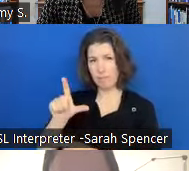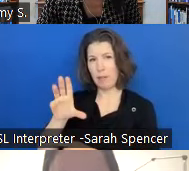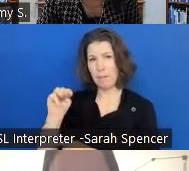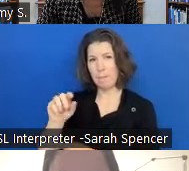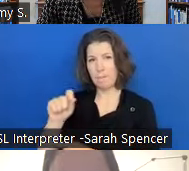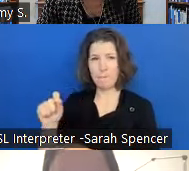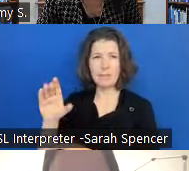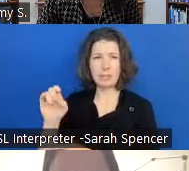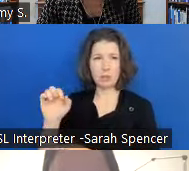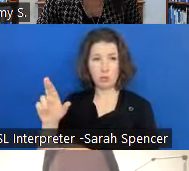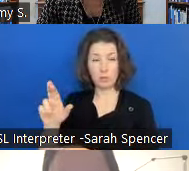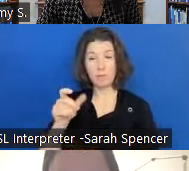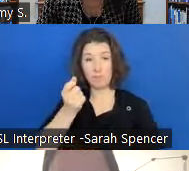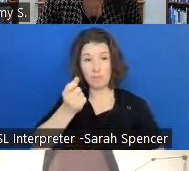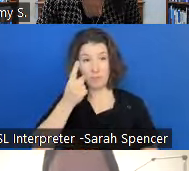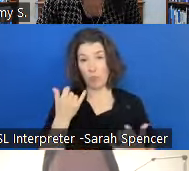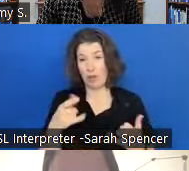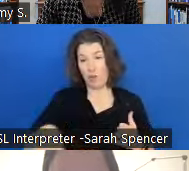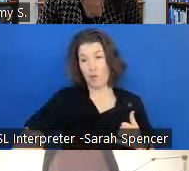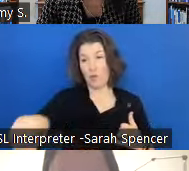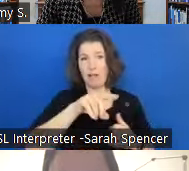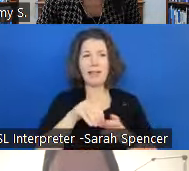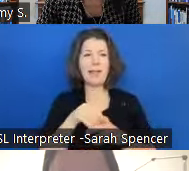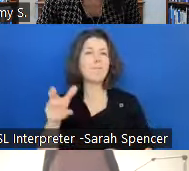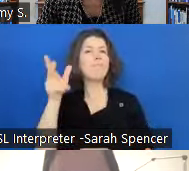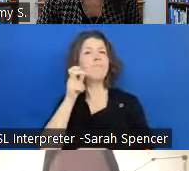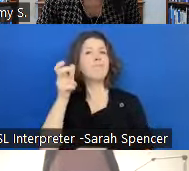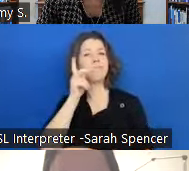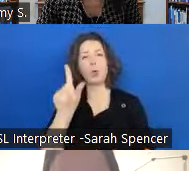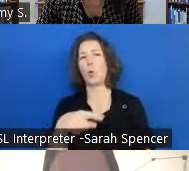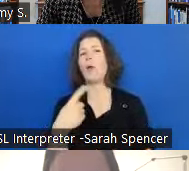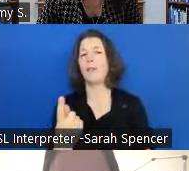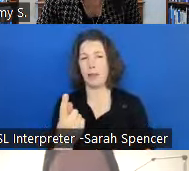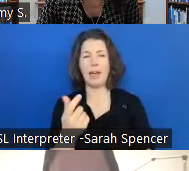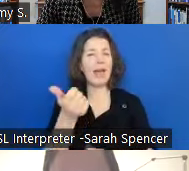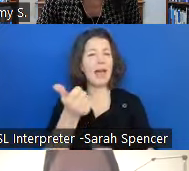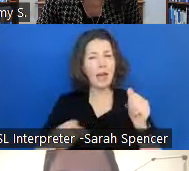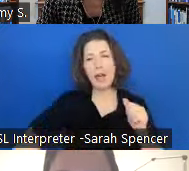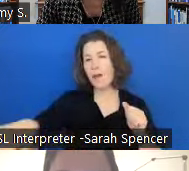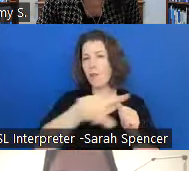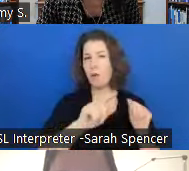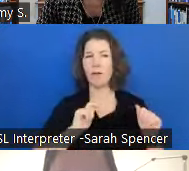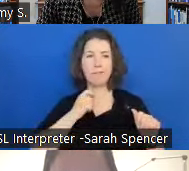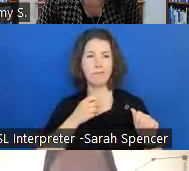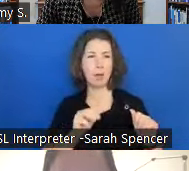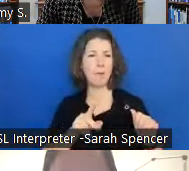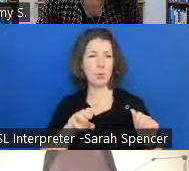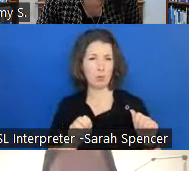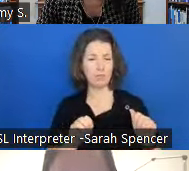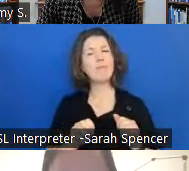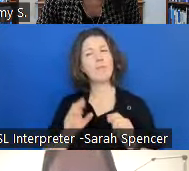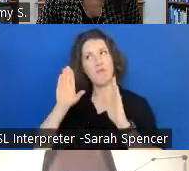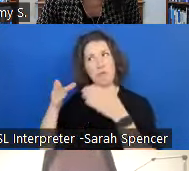Please note that you're in listen-only mode. Everyone has muted so we can hear our guest speakers today. If you have any questions for our